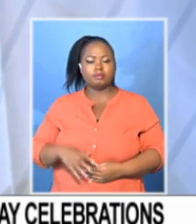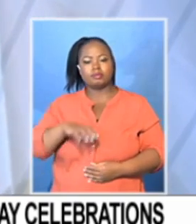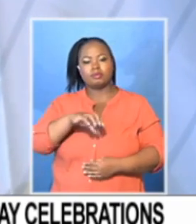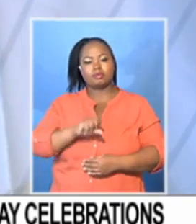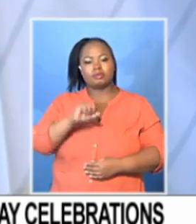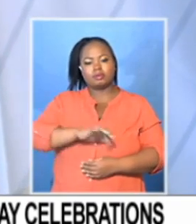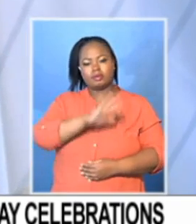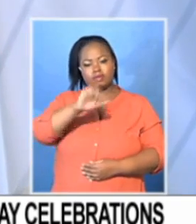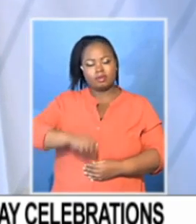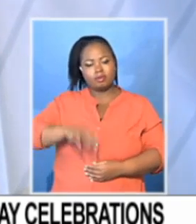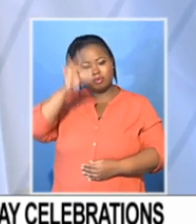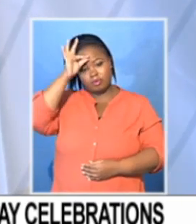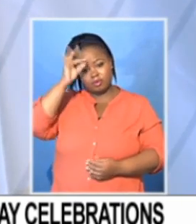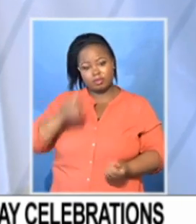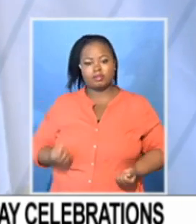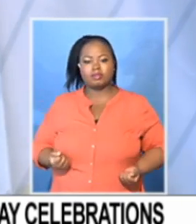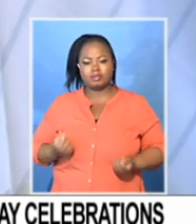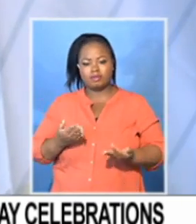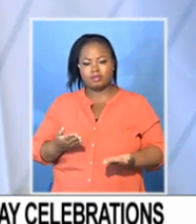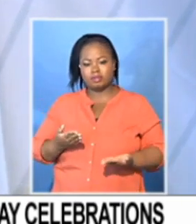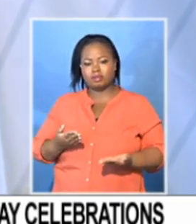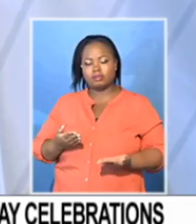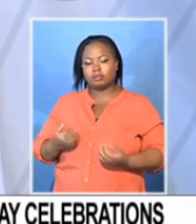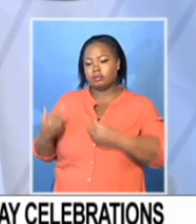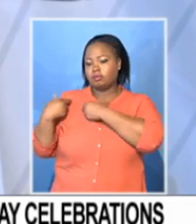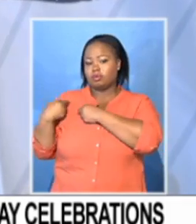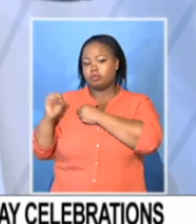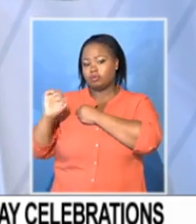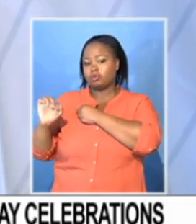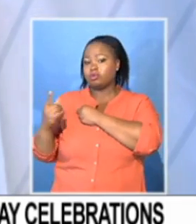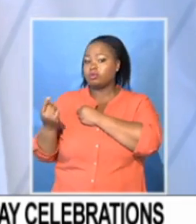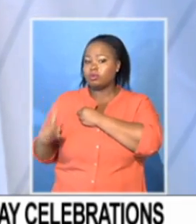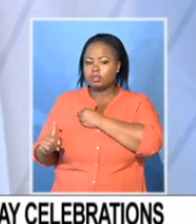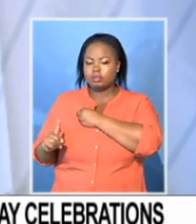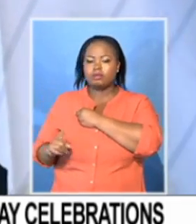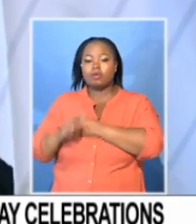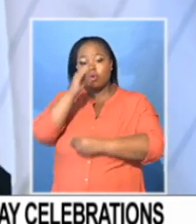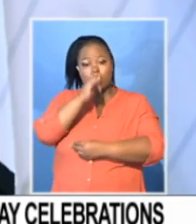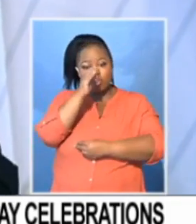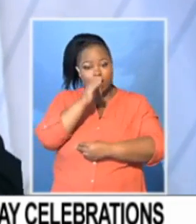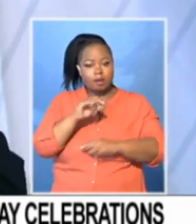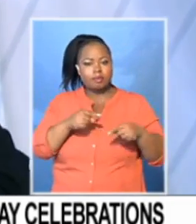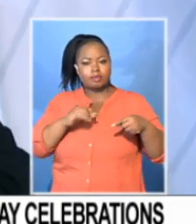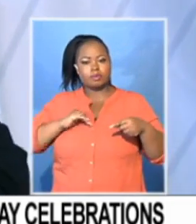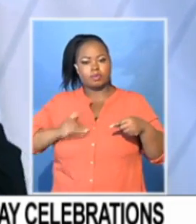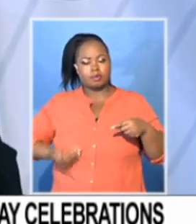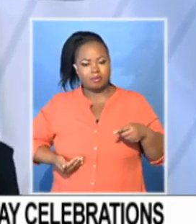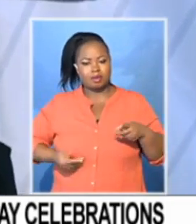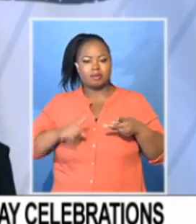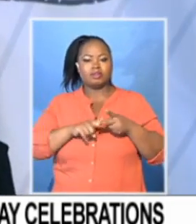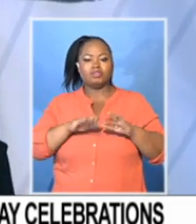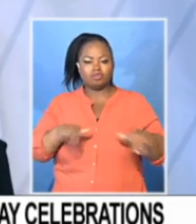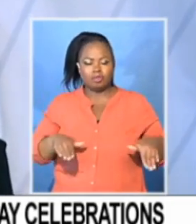been directed to treat crimes against women and children as an apex